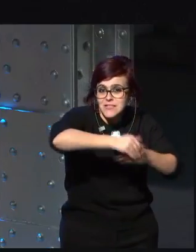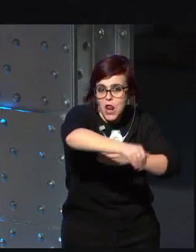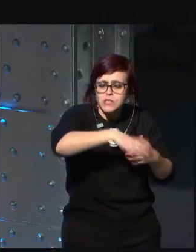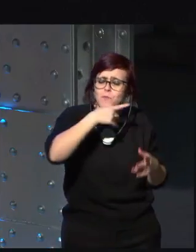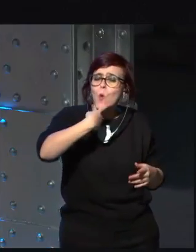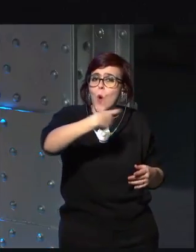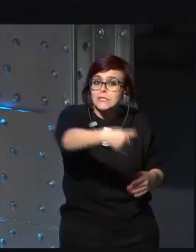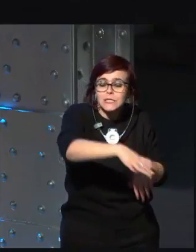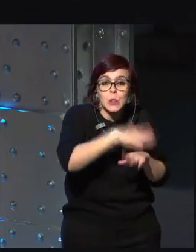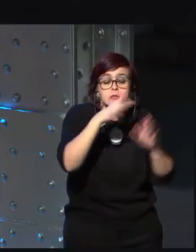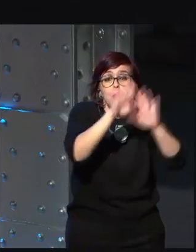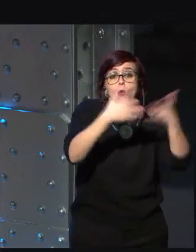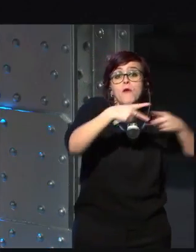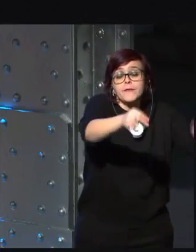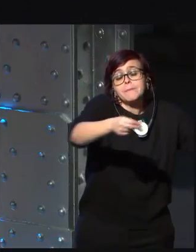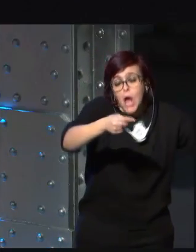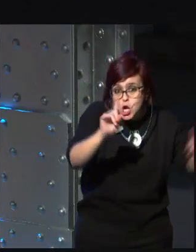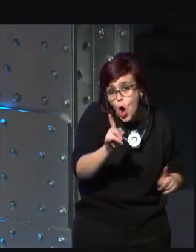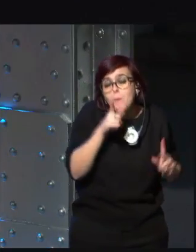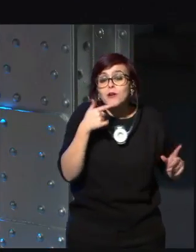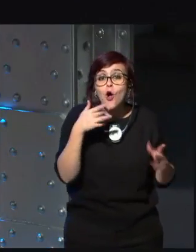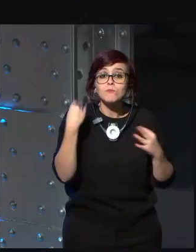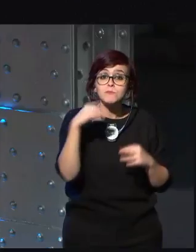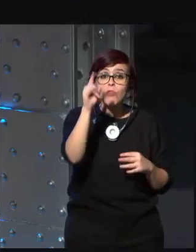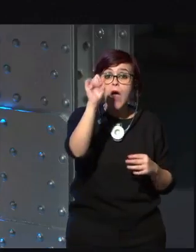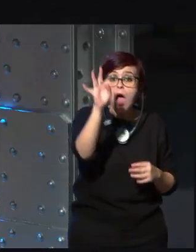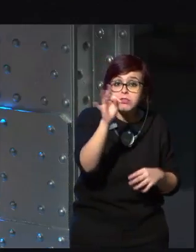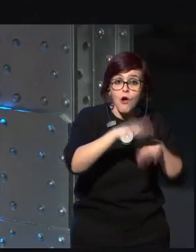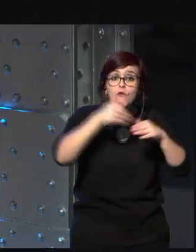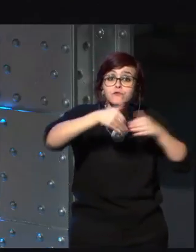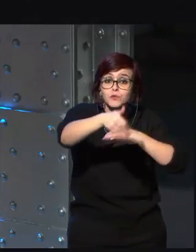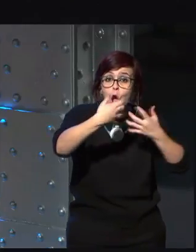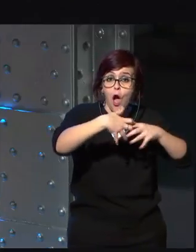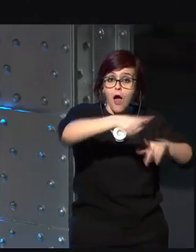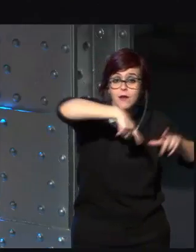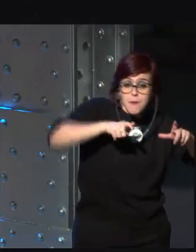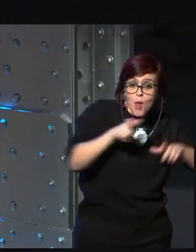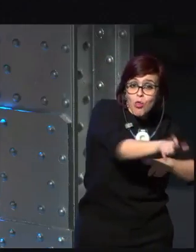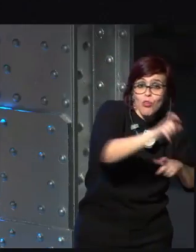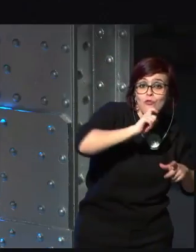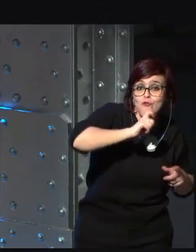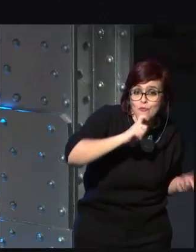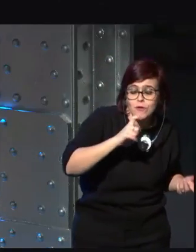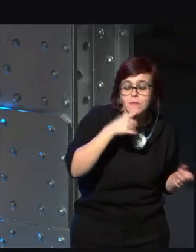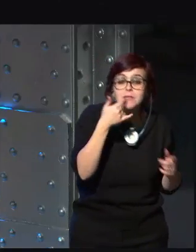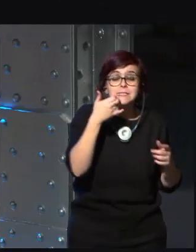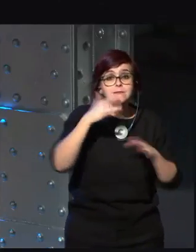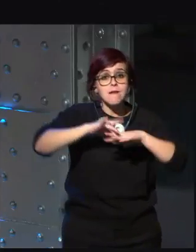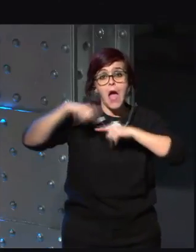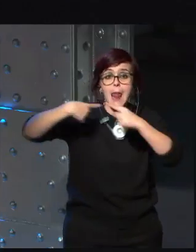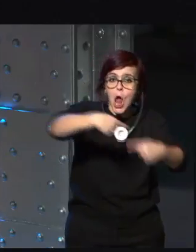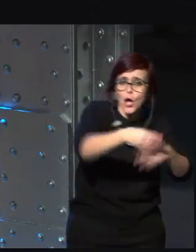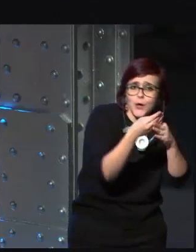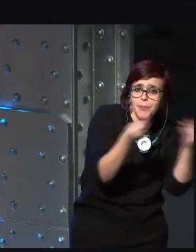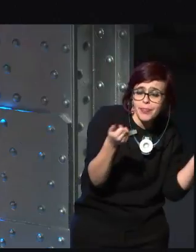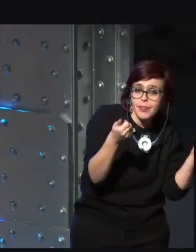we totally threw away the whole idea of analog formats, we'd be losing, quite literally, being at risk of losing a lot of music. I